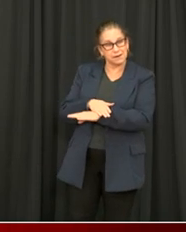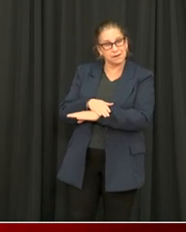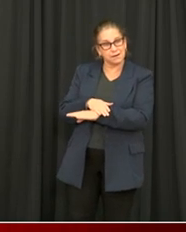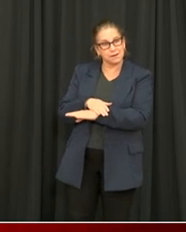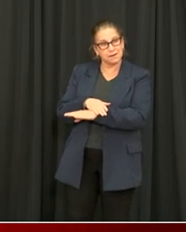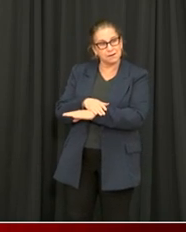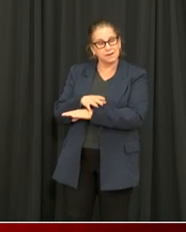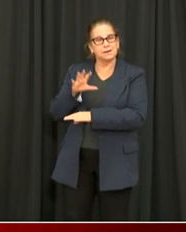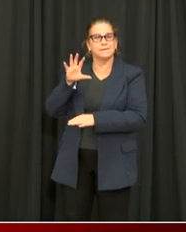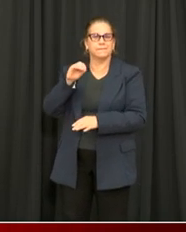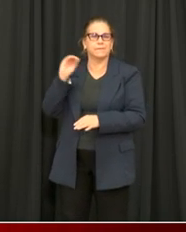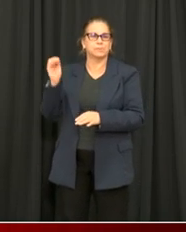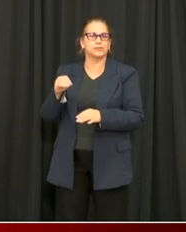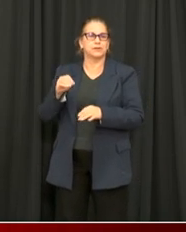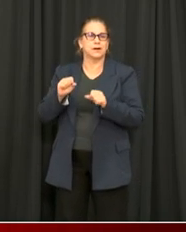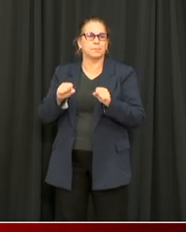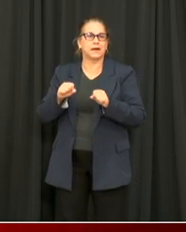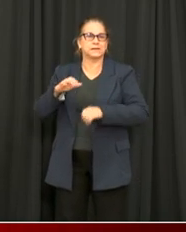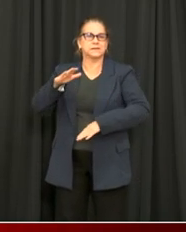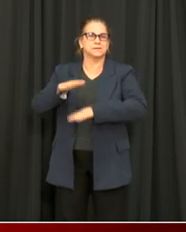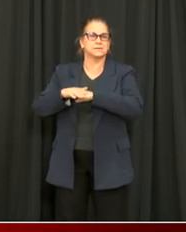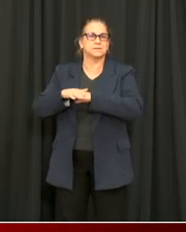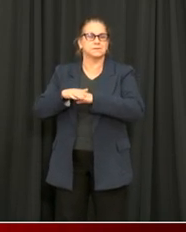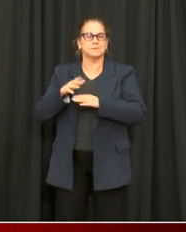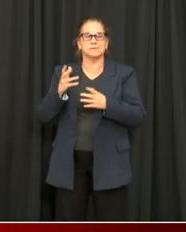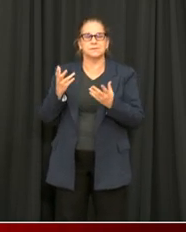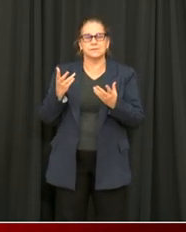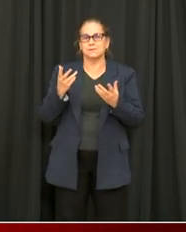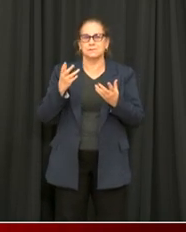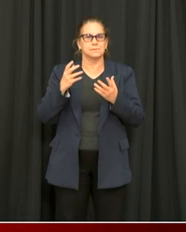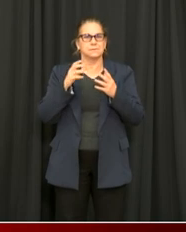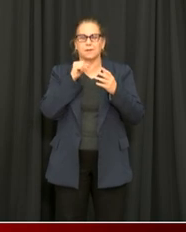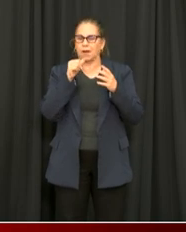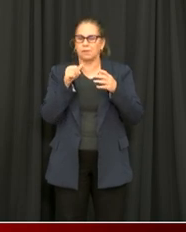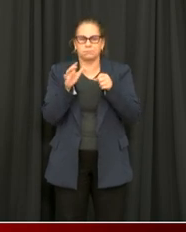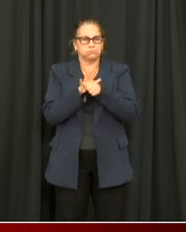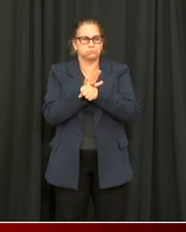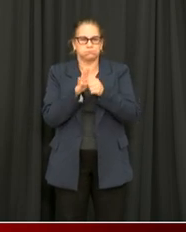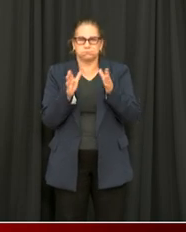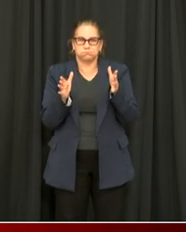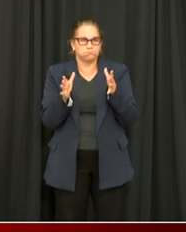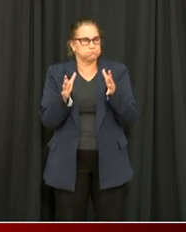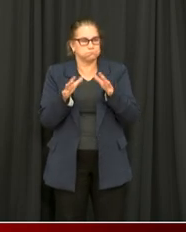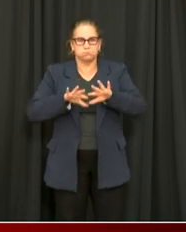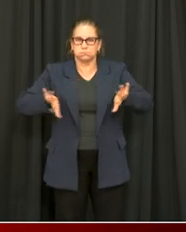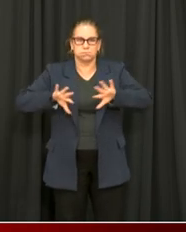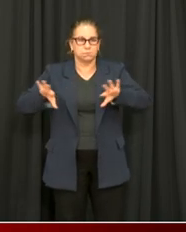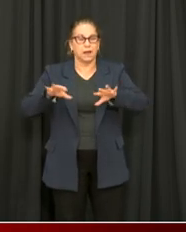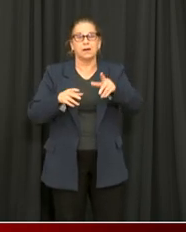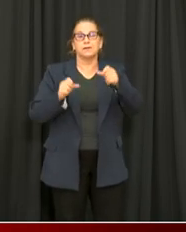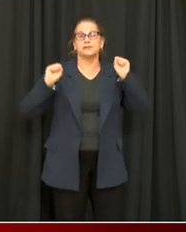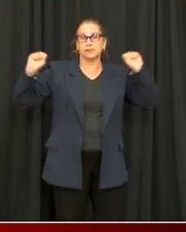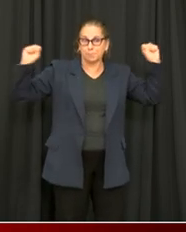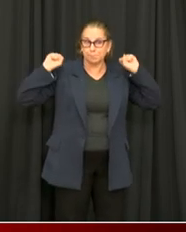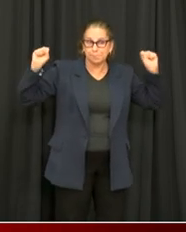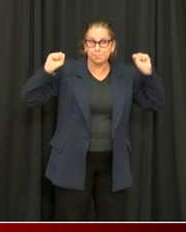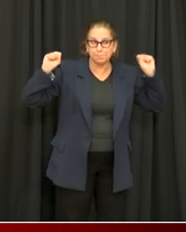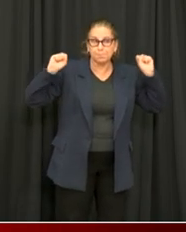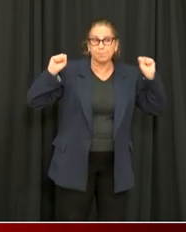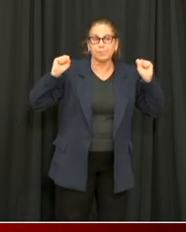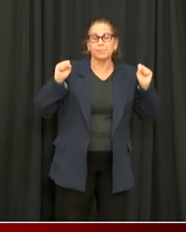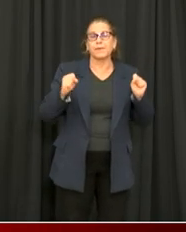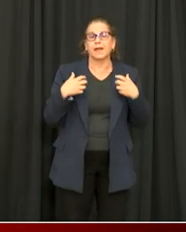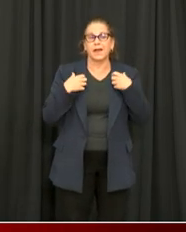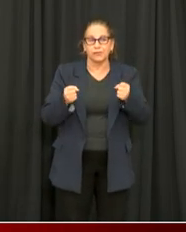50% capacity, which is the big change. Fitness and recreation, gyms and health clubs, yoga, dance,